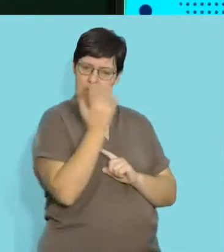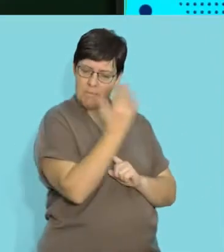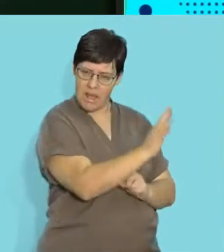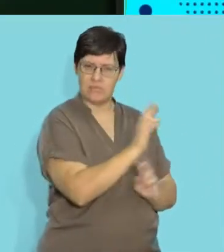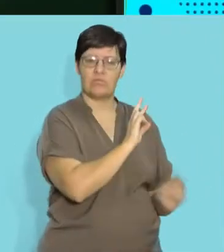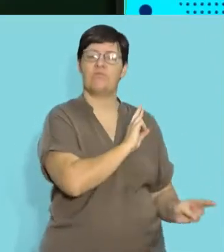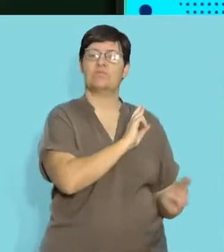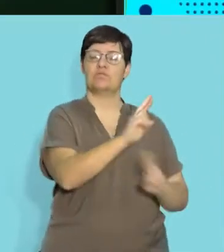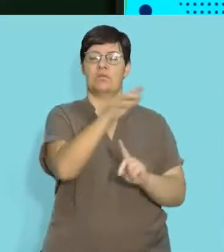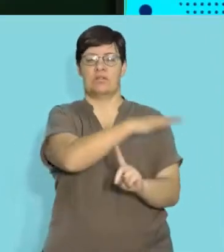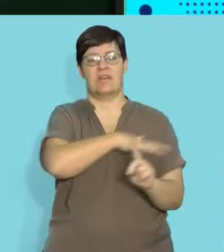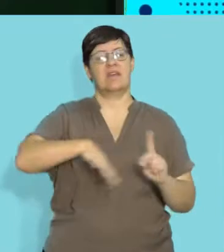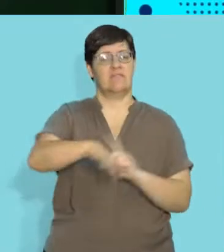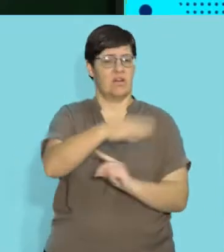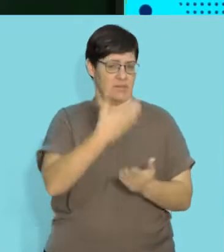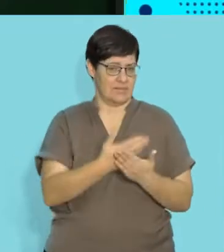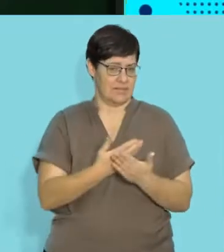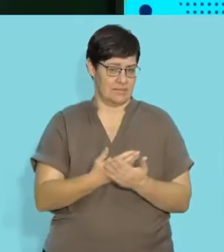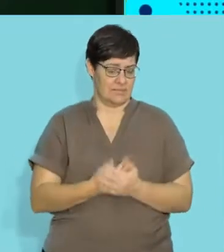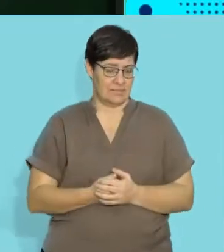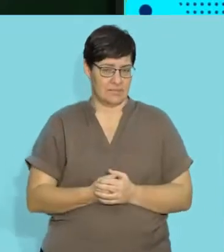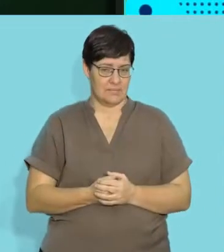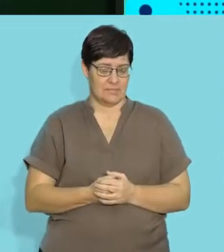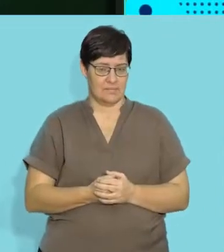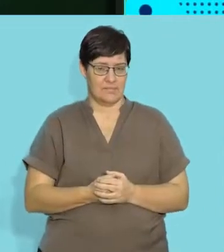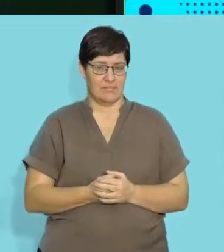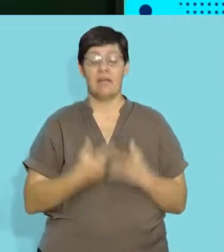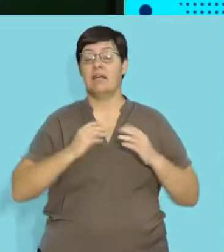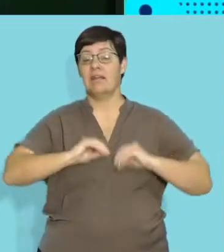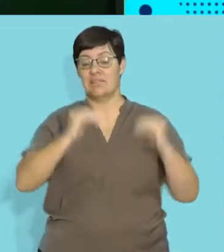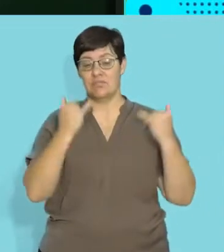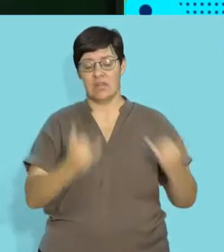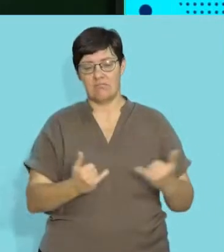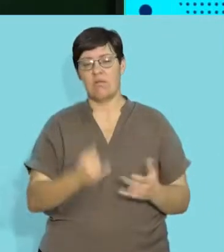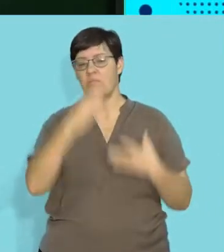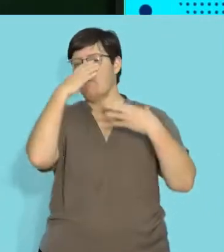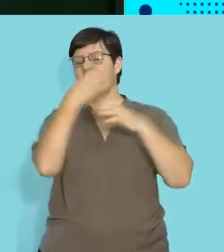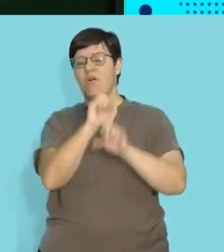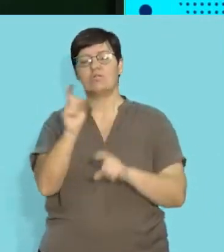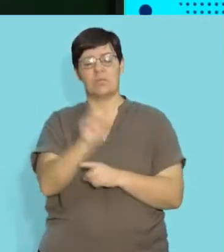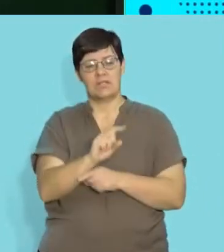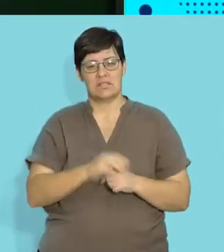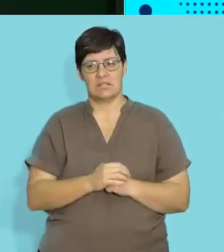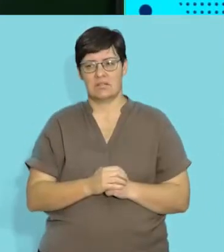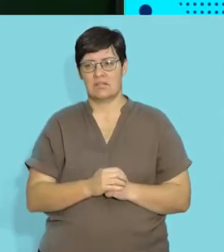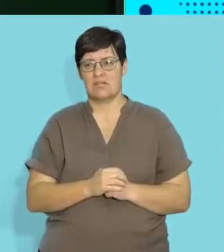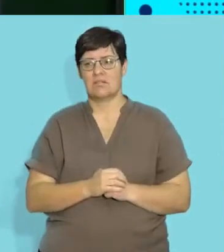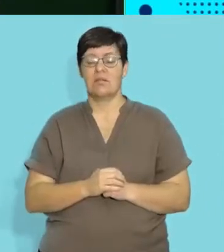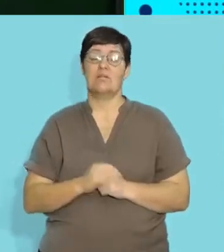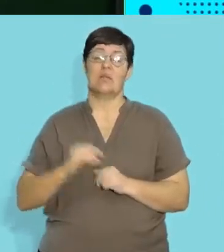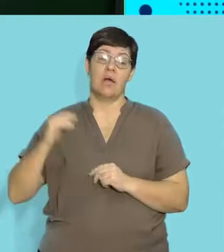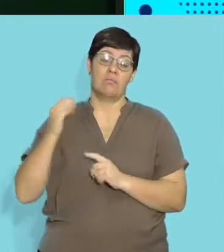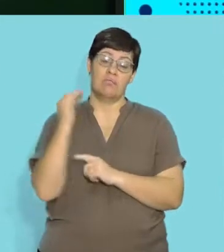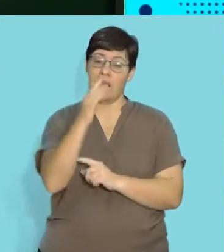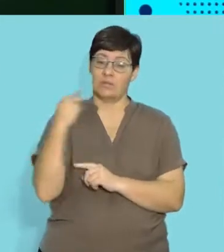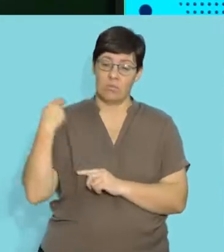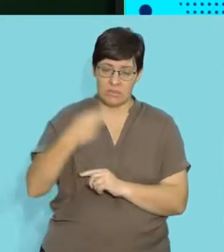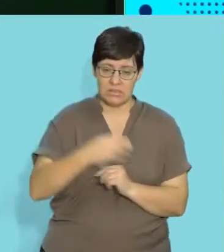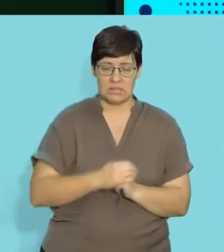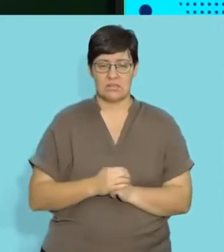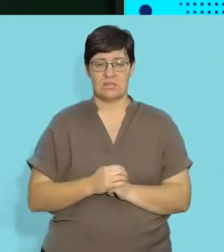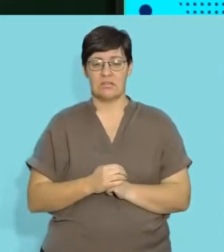also have the ability to be able to respond to the environment. In our lesson today, we will be focusing on plant